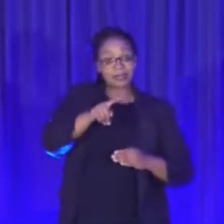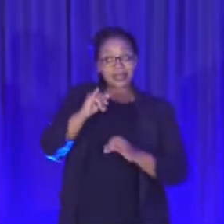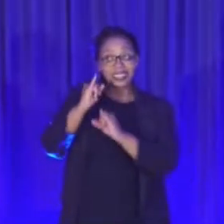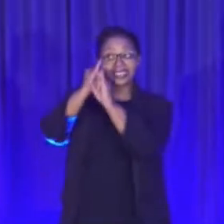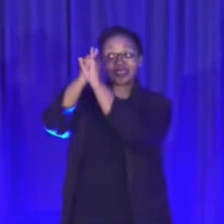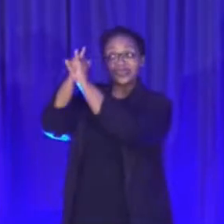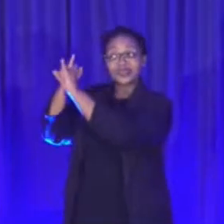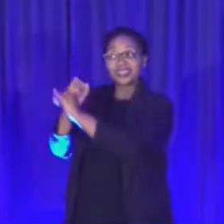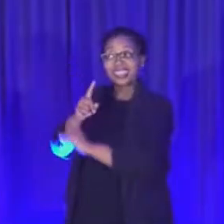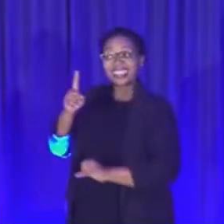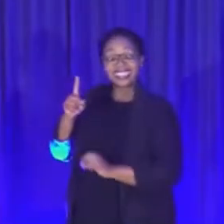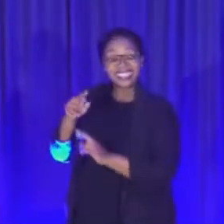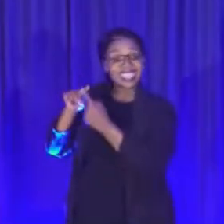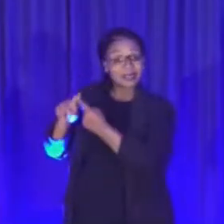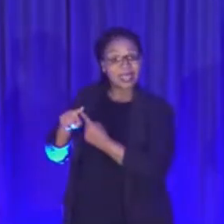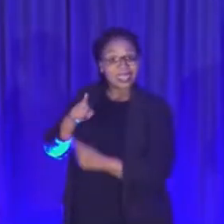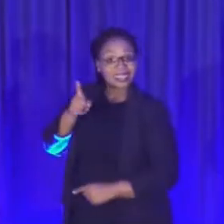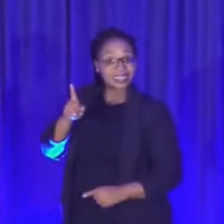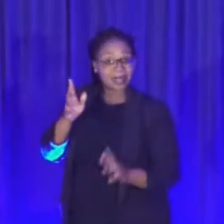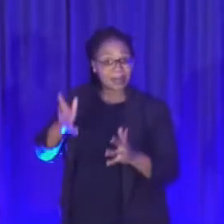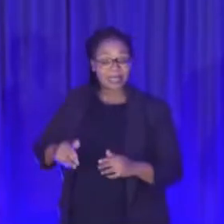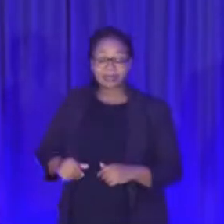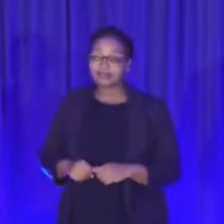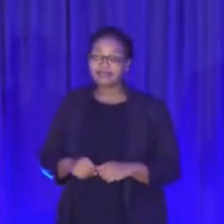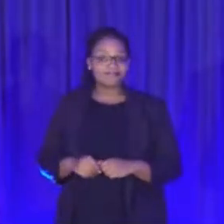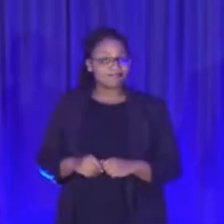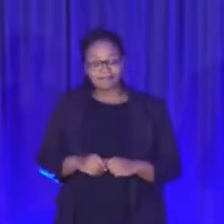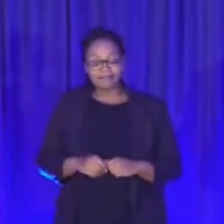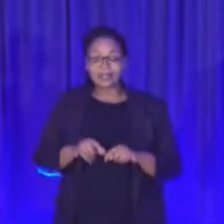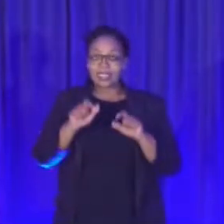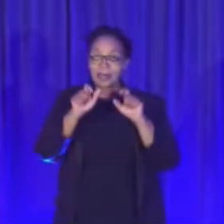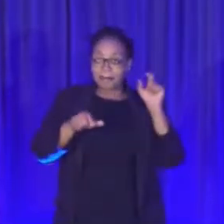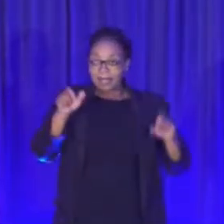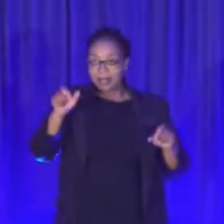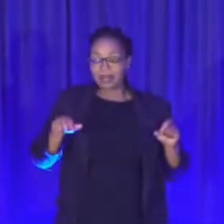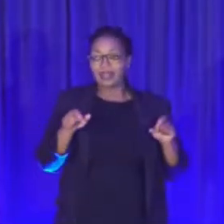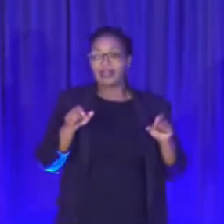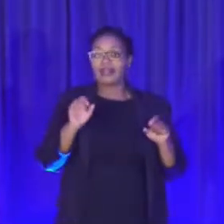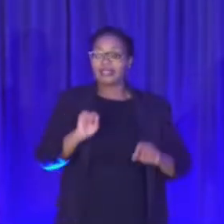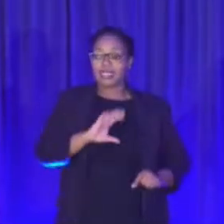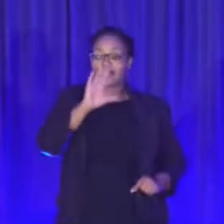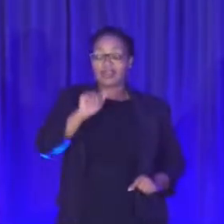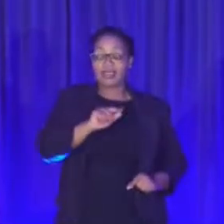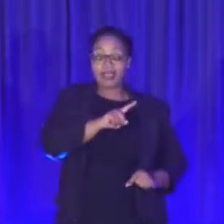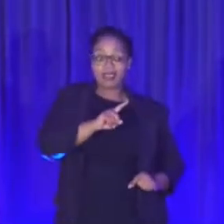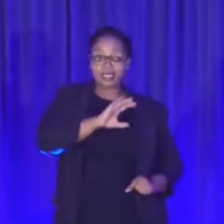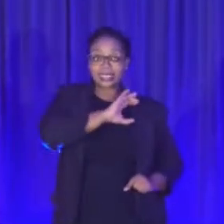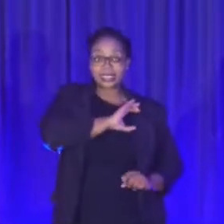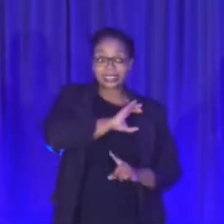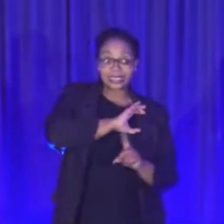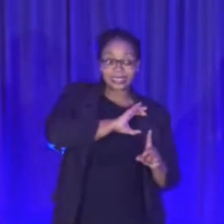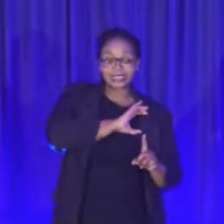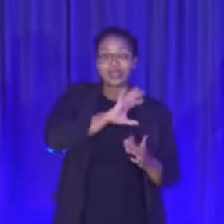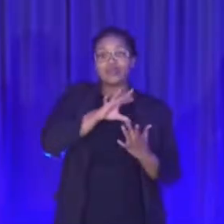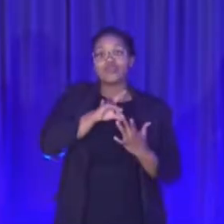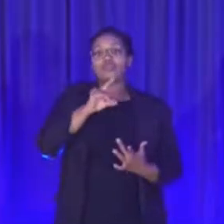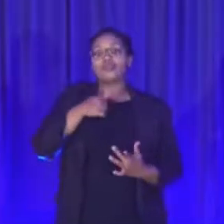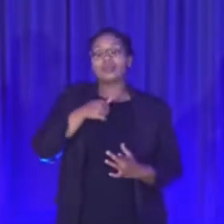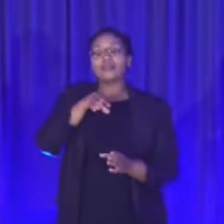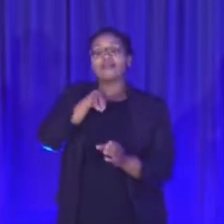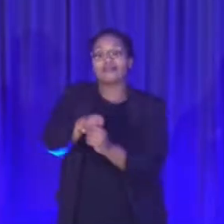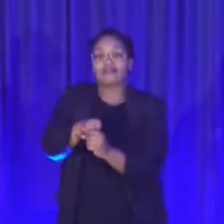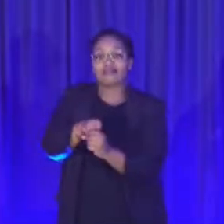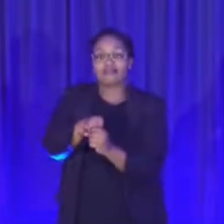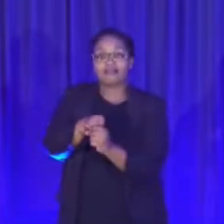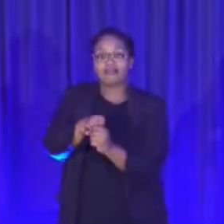institutions. It is sustained by citizens who choose to engage. Citizens